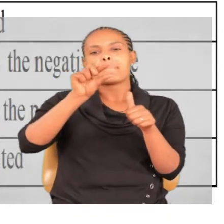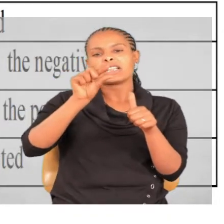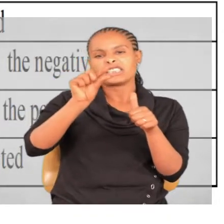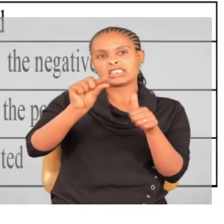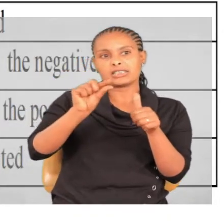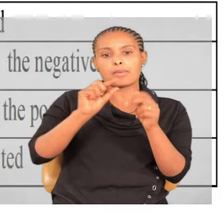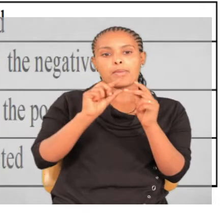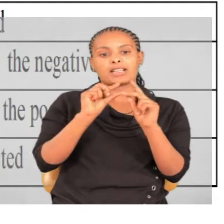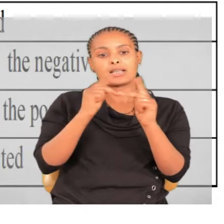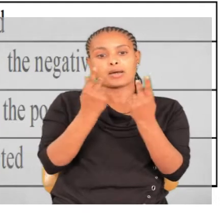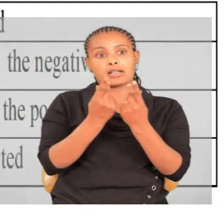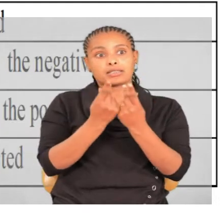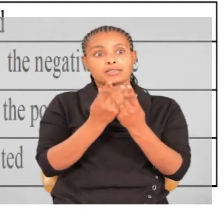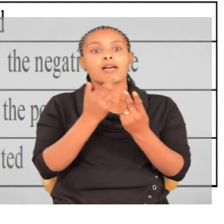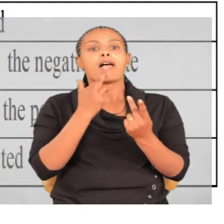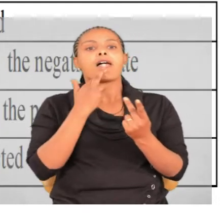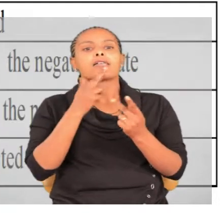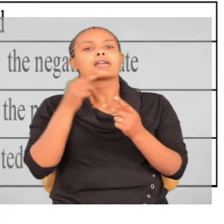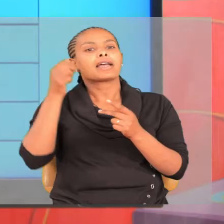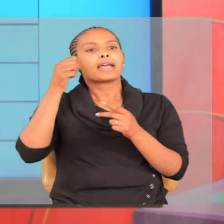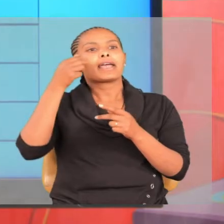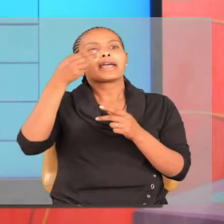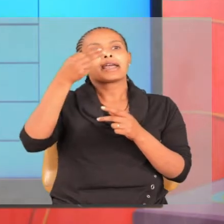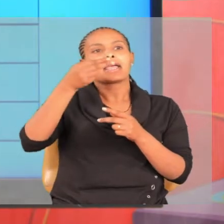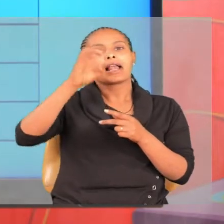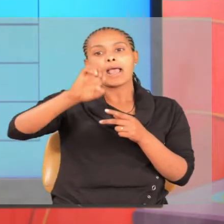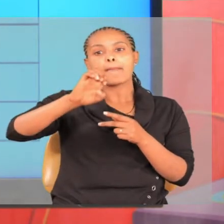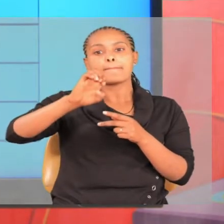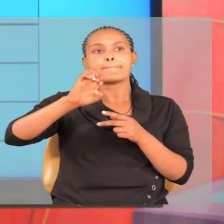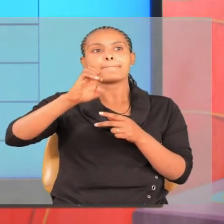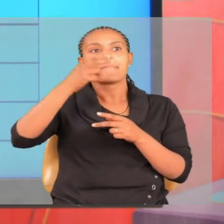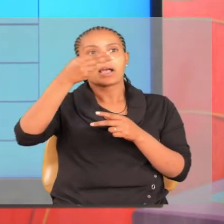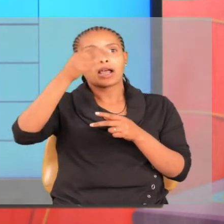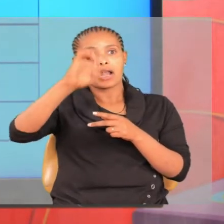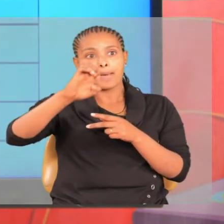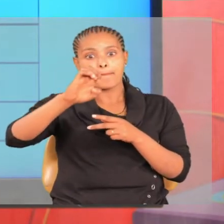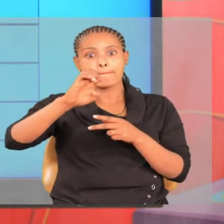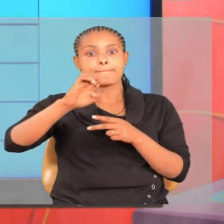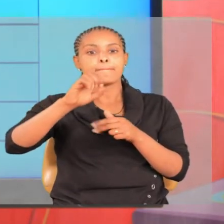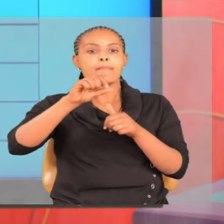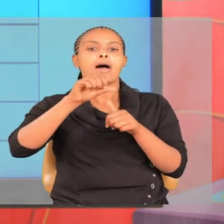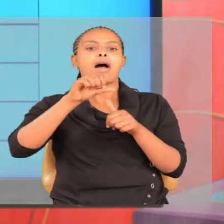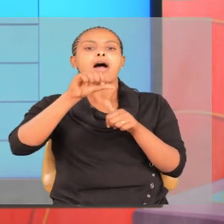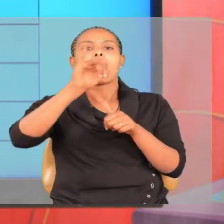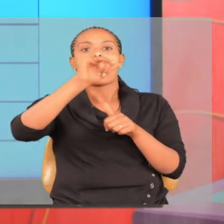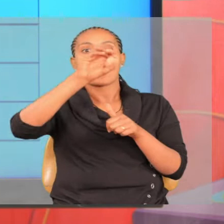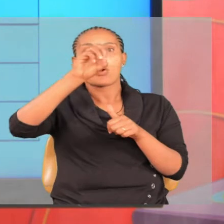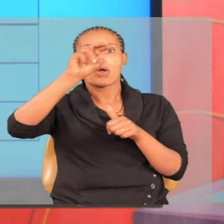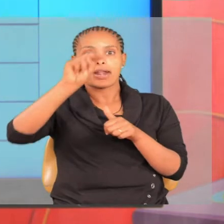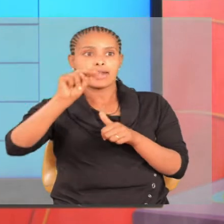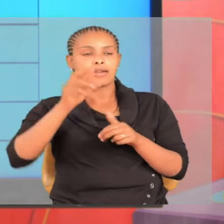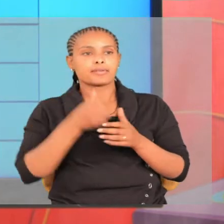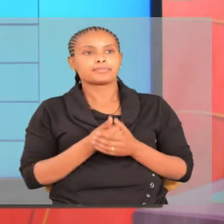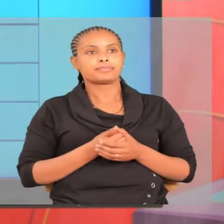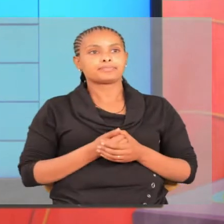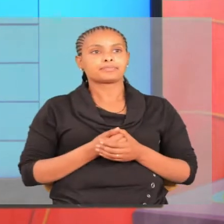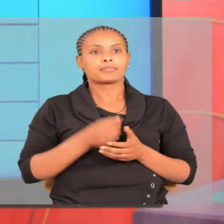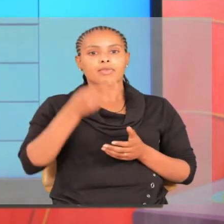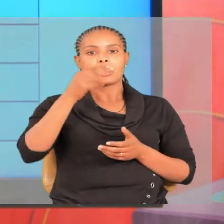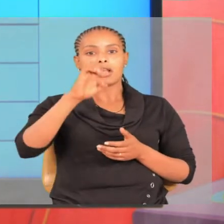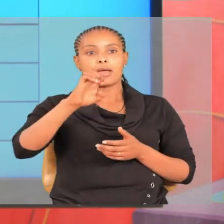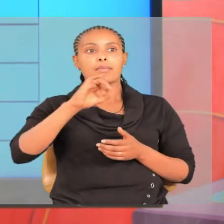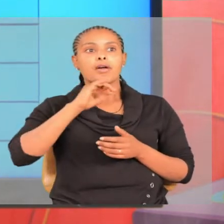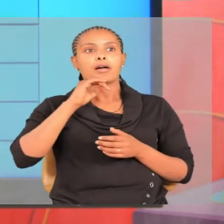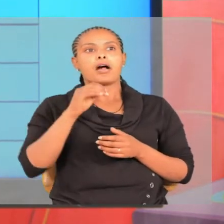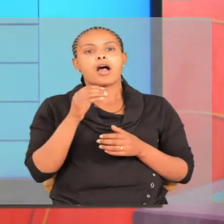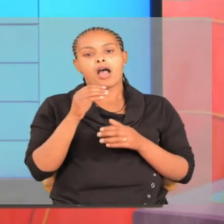Alpha particles are known as helium ion. Alpha particles, helium ion. Helium with atomic mass